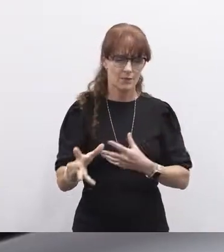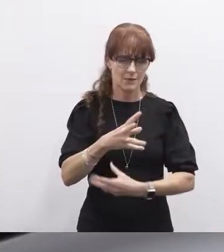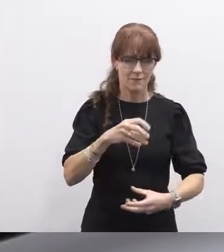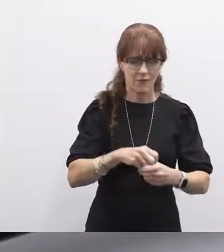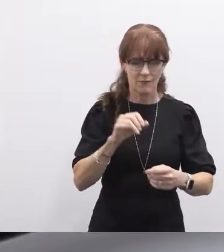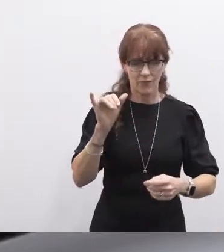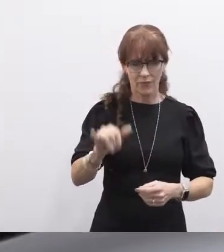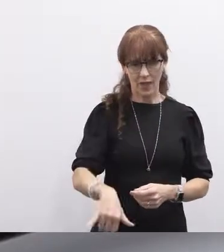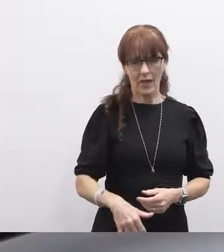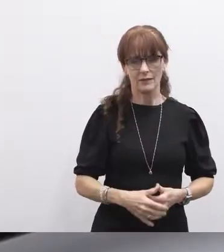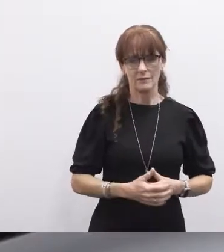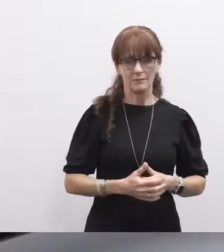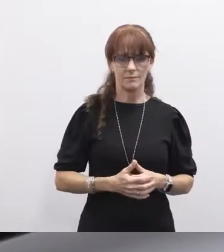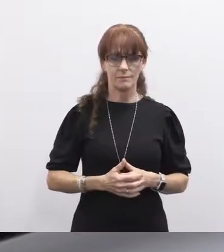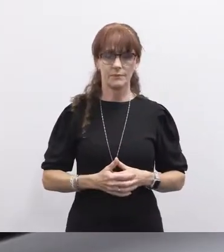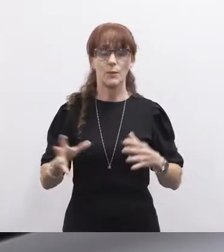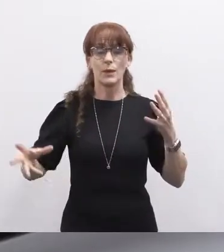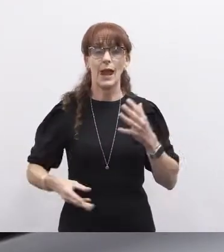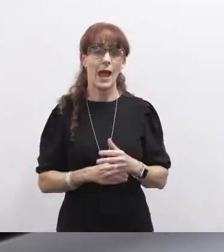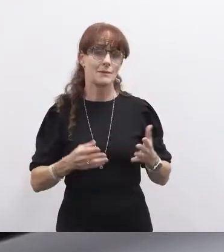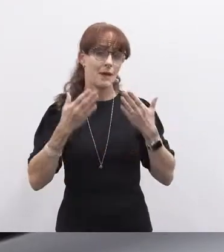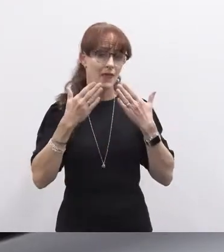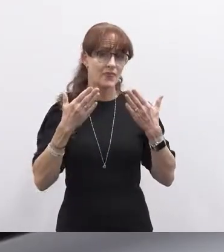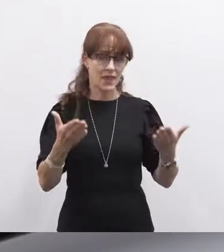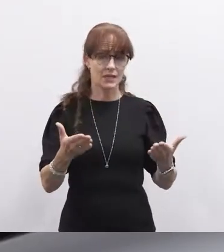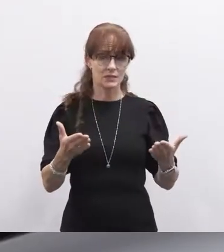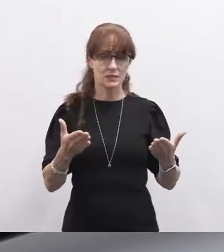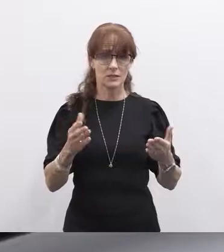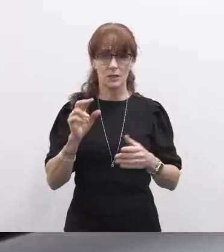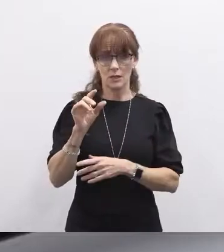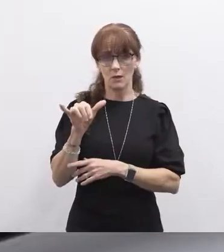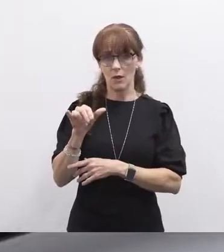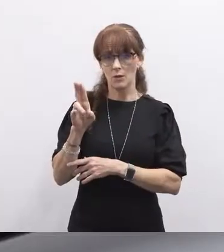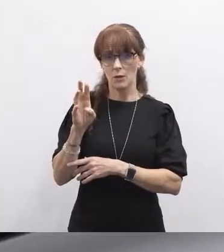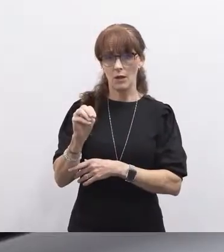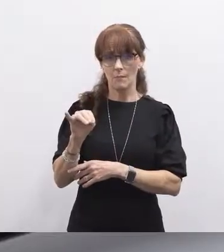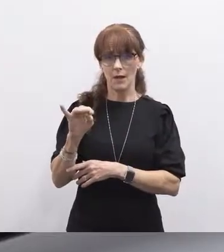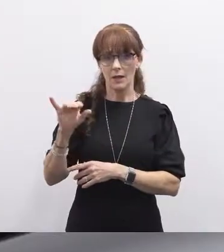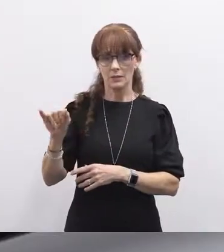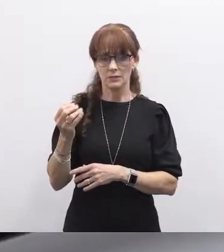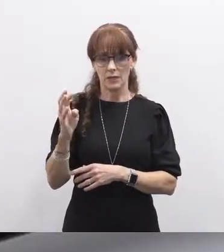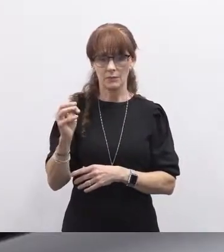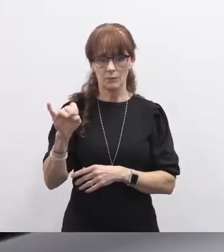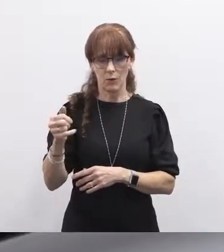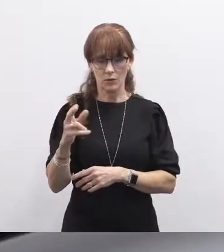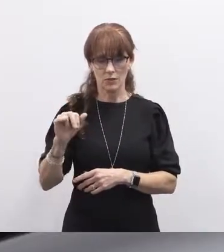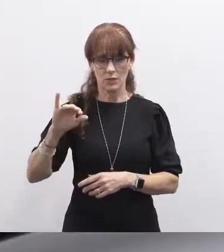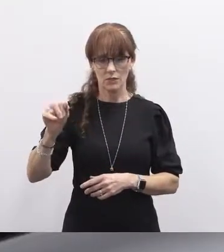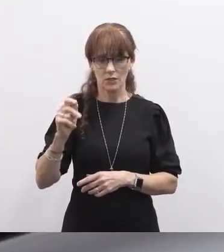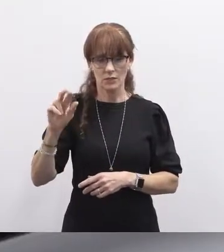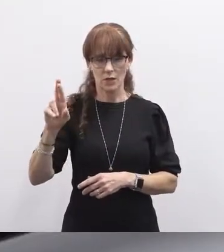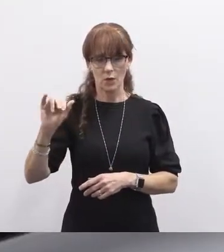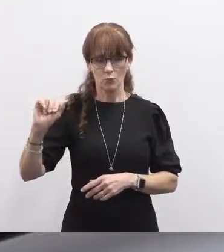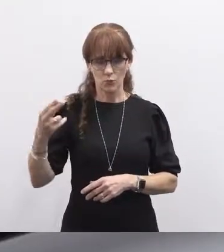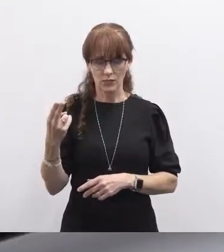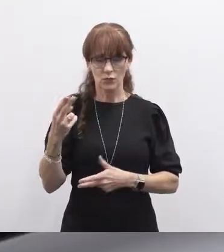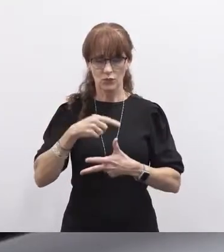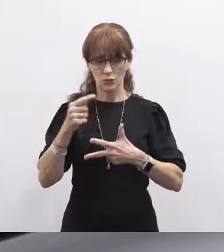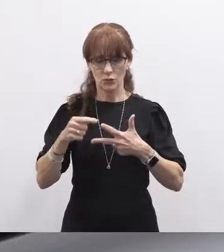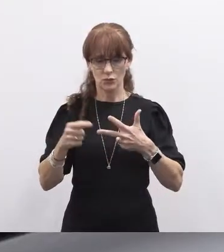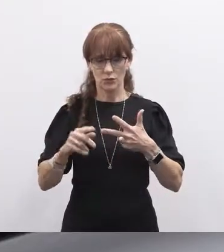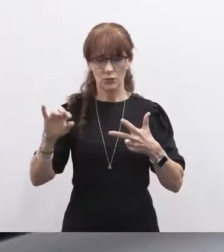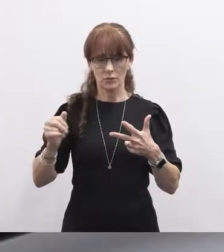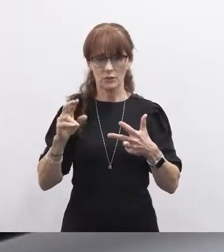that. And just want to add my thanks to Yumi, to James Suarez, to Justin Rich, to